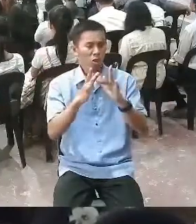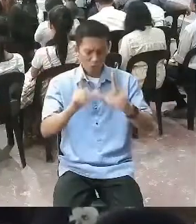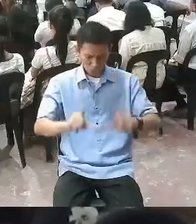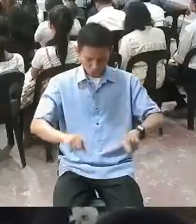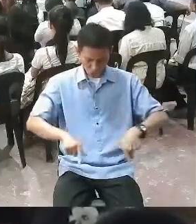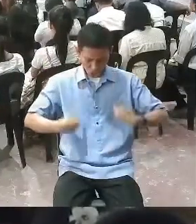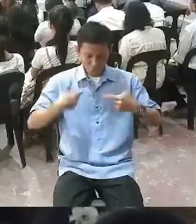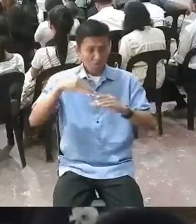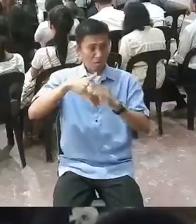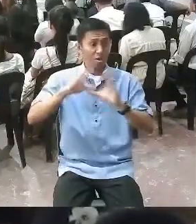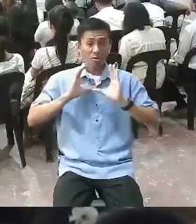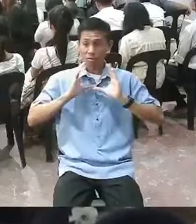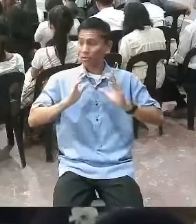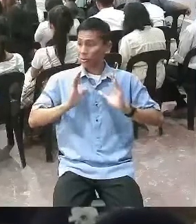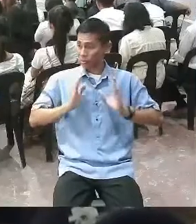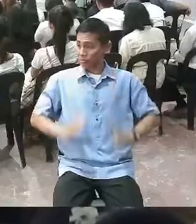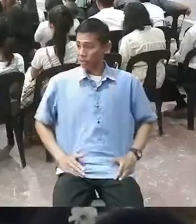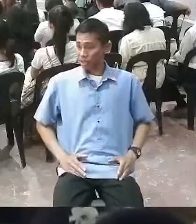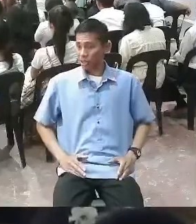of me.